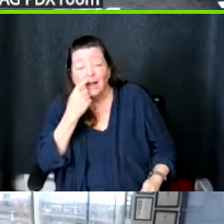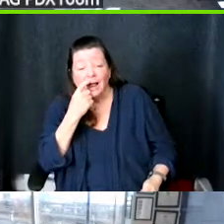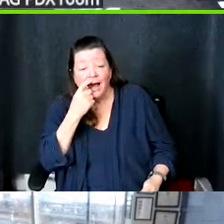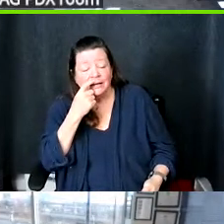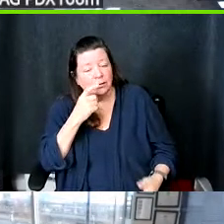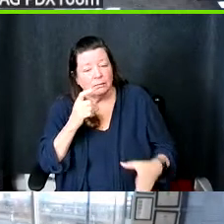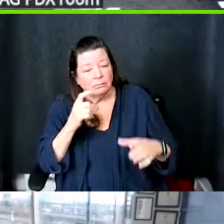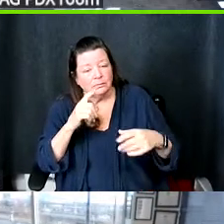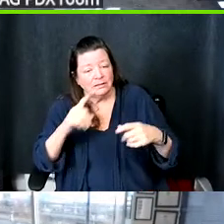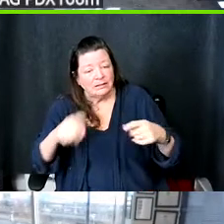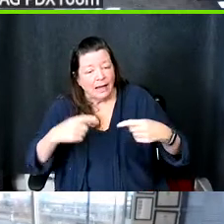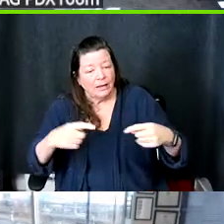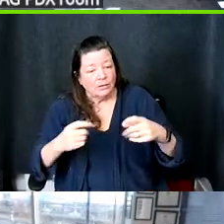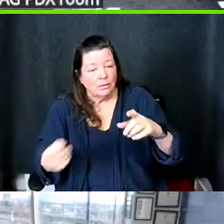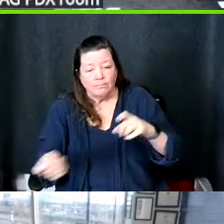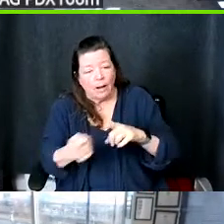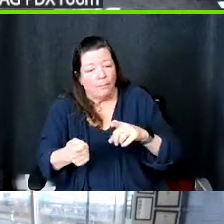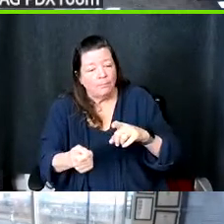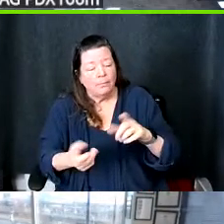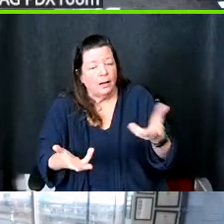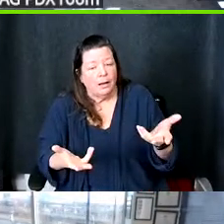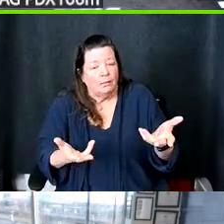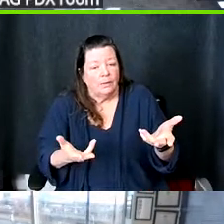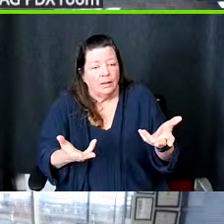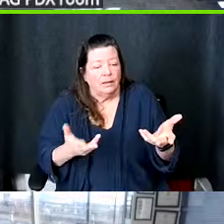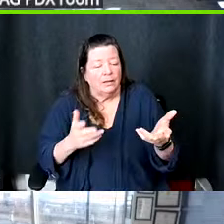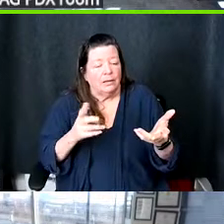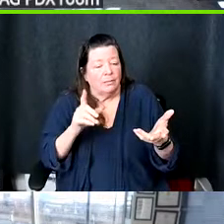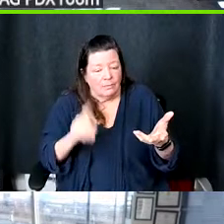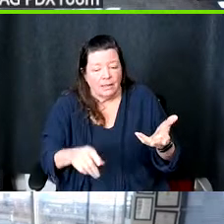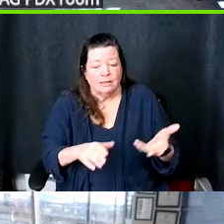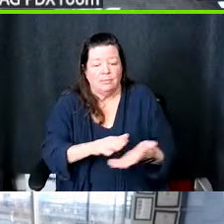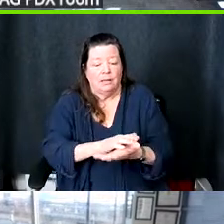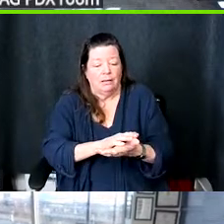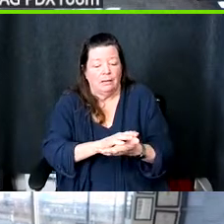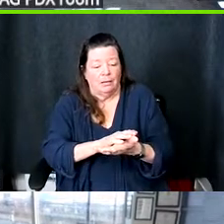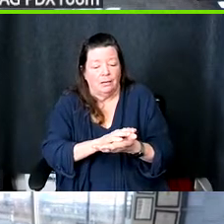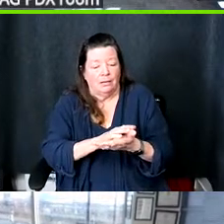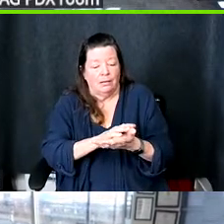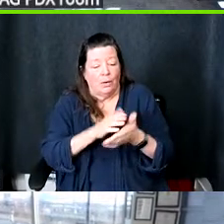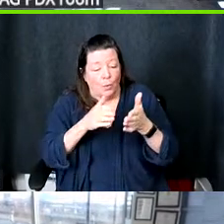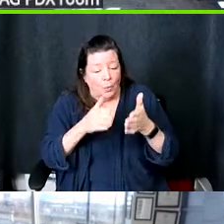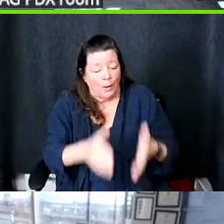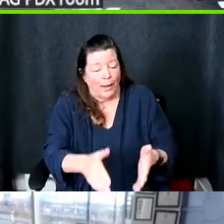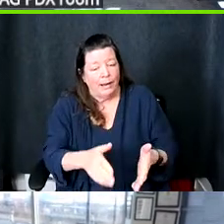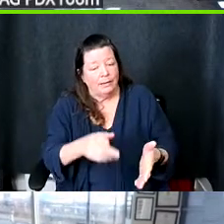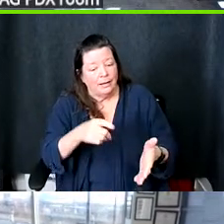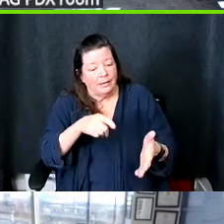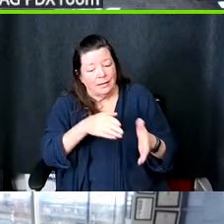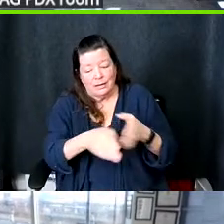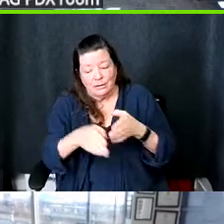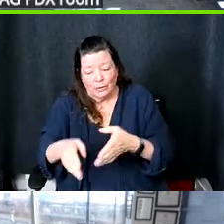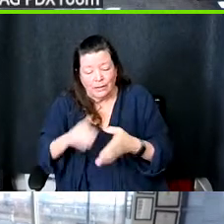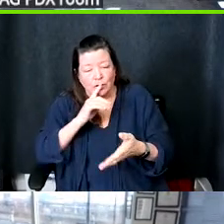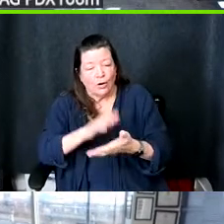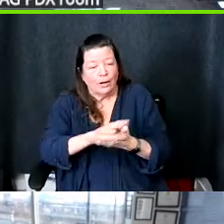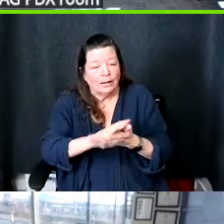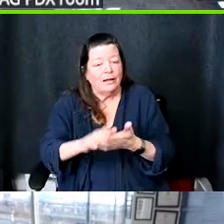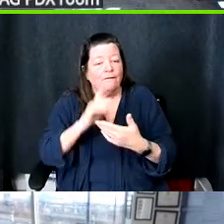And there has to be a way that these trails are regularly swept for glass, even if it's just the